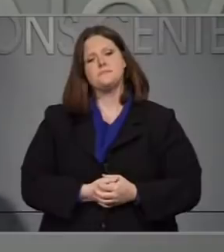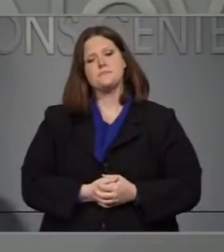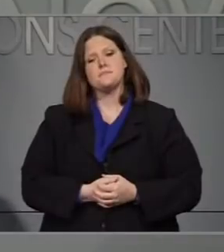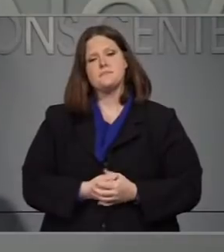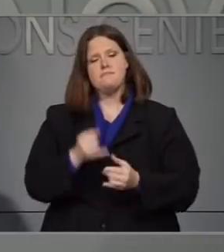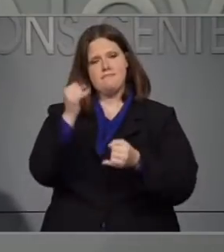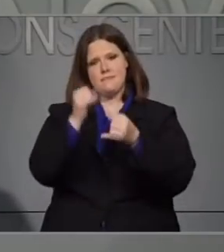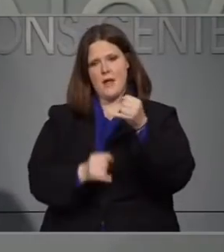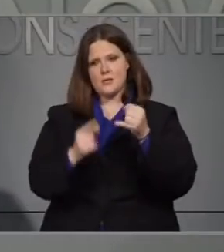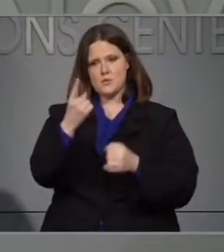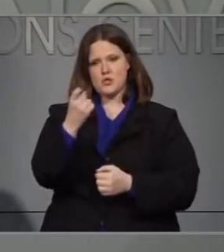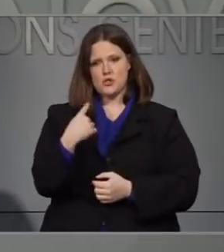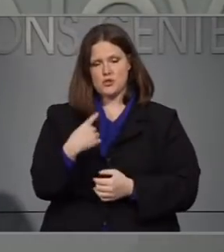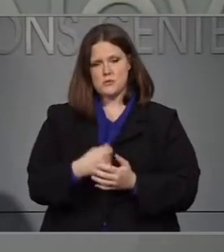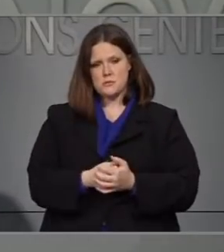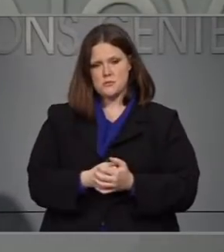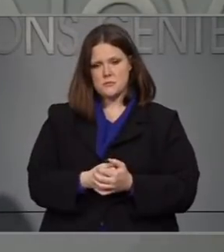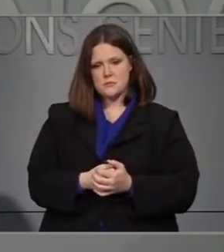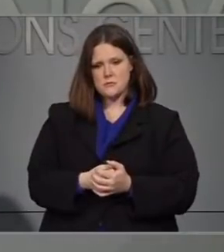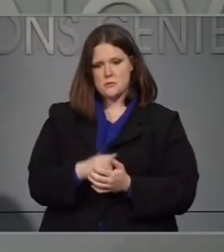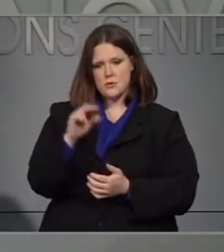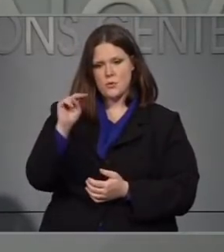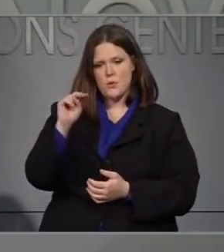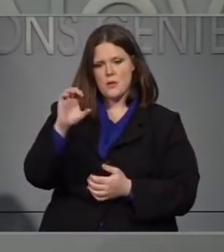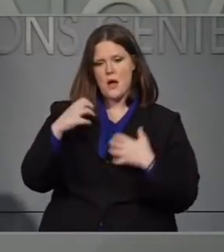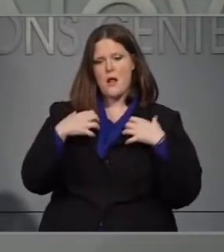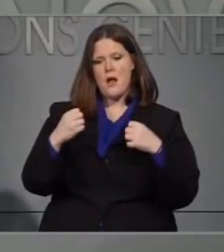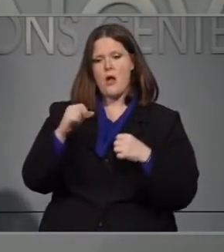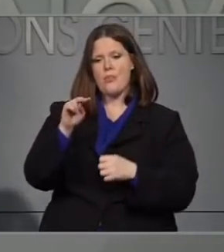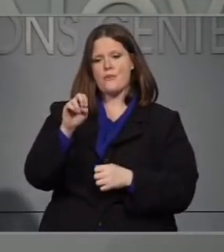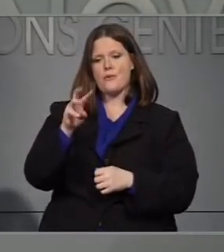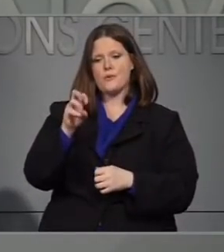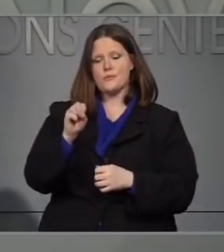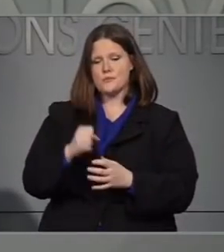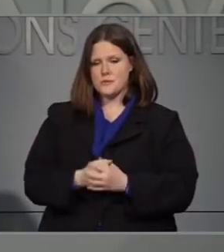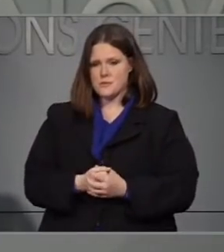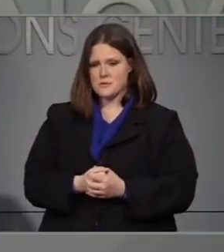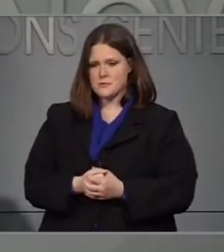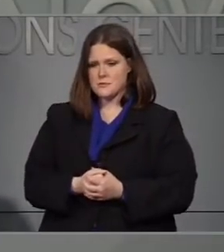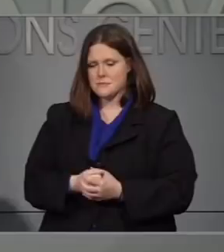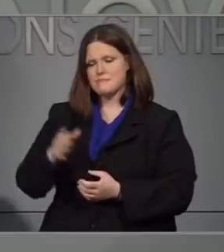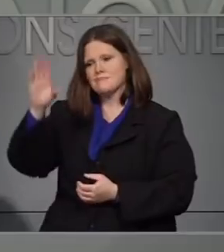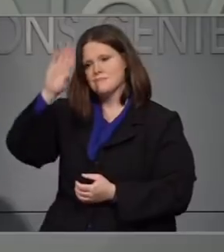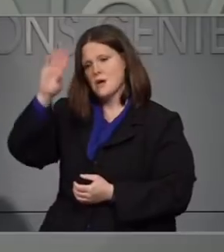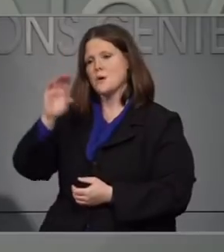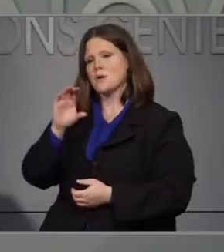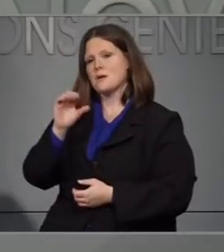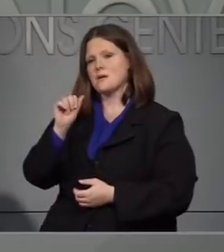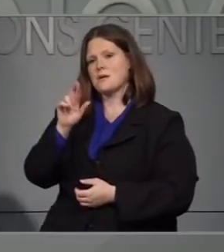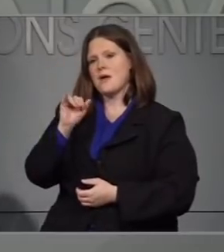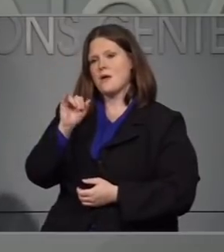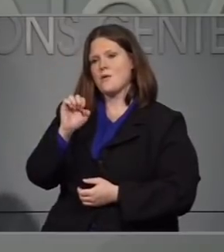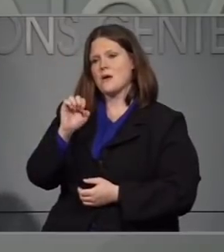We'll take our final question from Rose Hoban at North Carolina Health News. Hi, Secretary